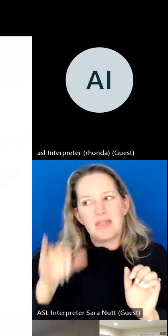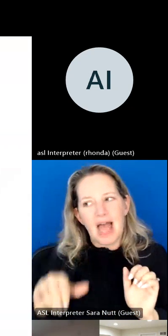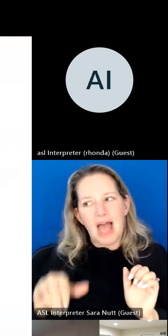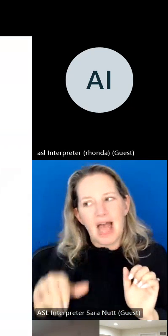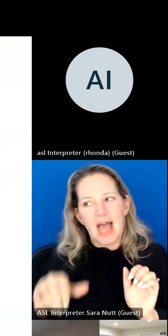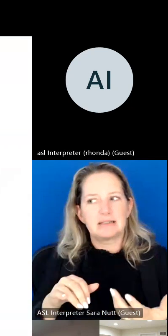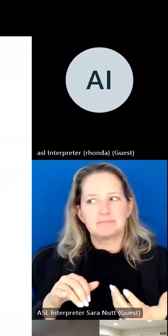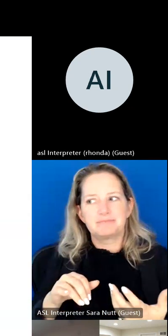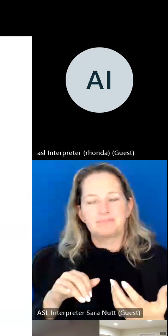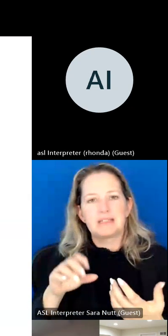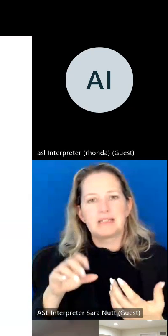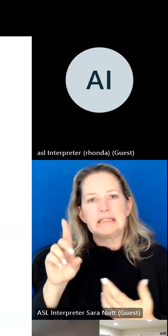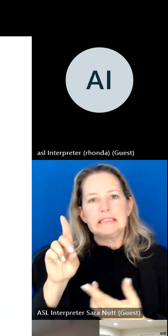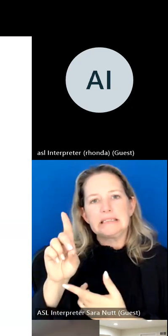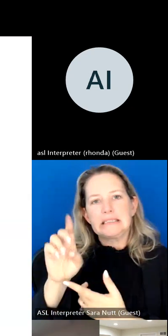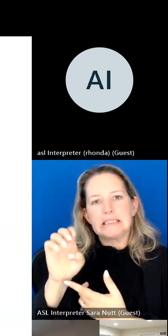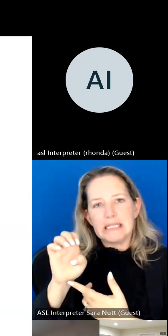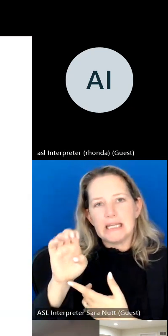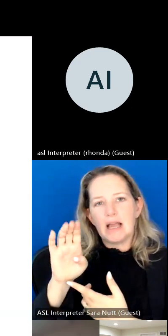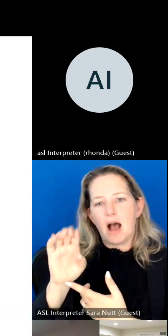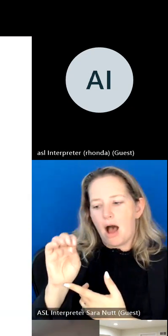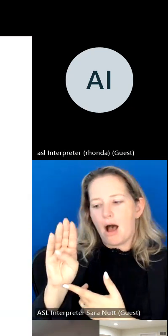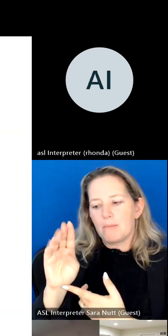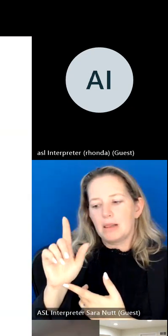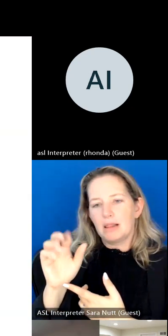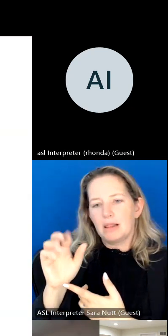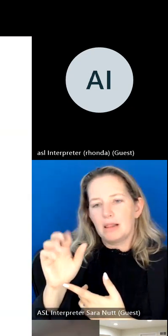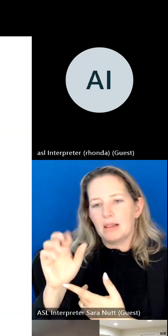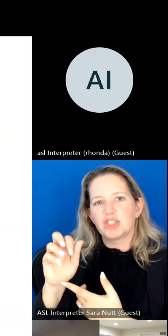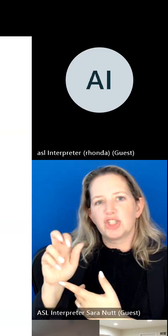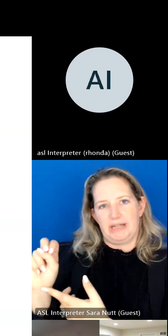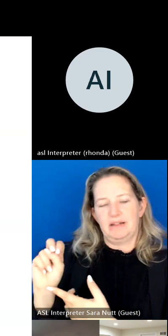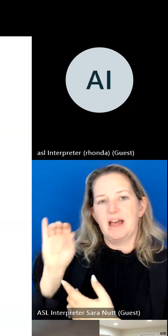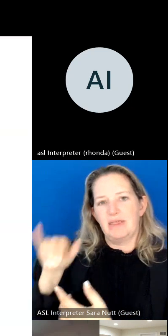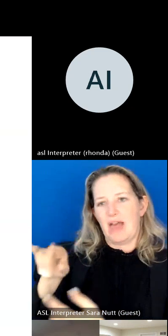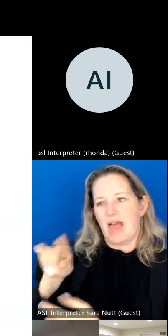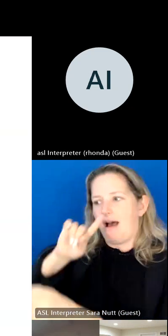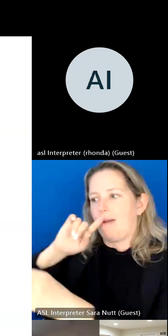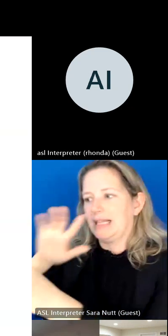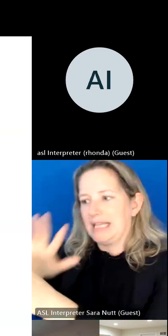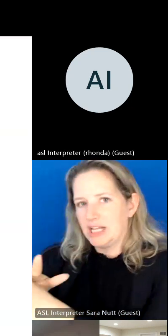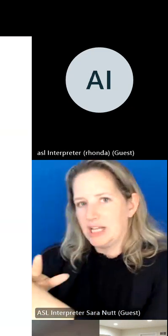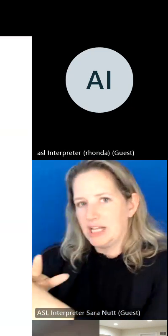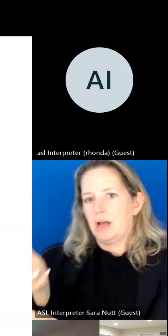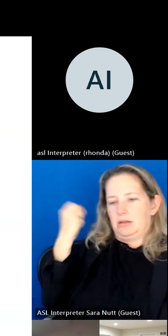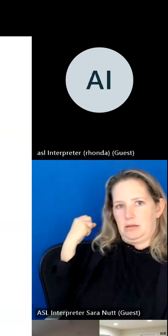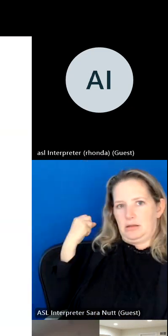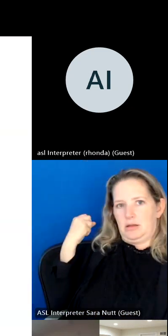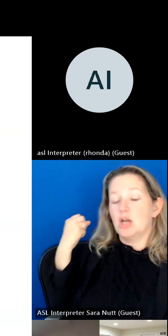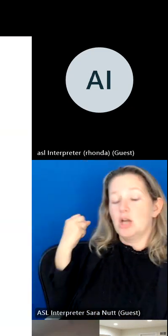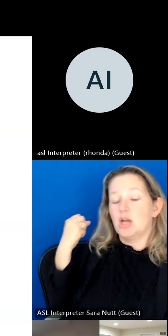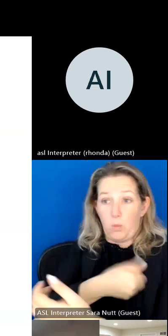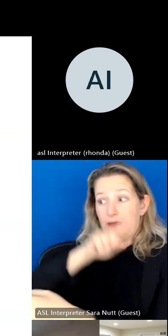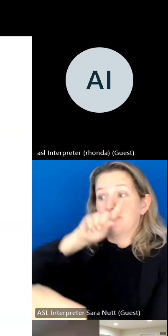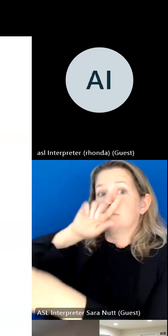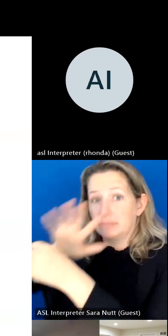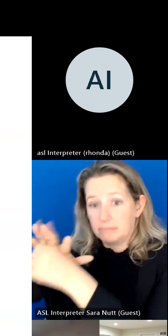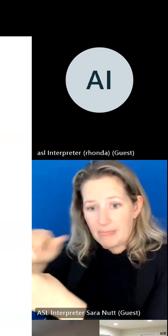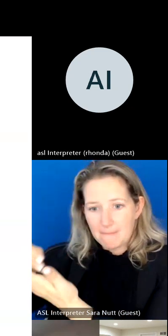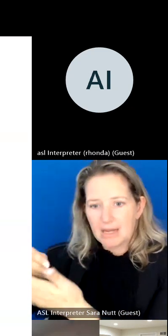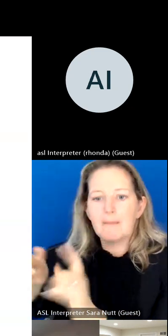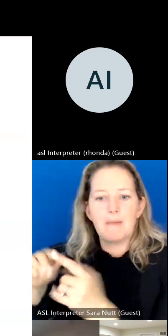a concept called de-obligation, where you essentially go in and say, for whatever reason, we're going to de-obligate the money. I mean, another